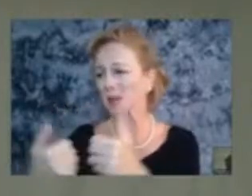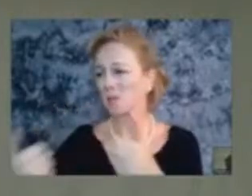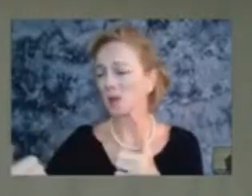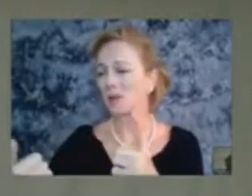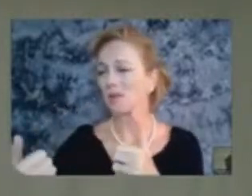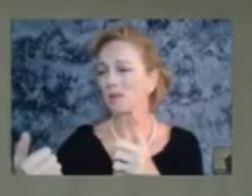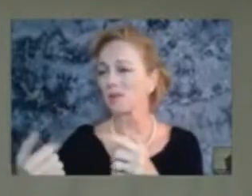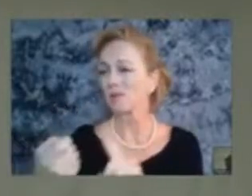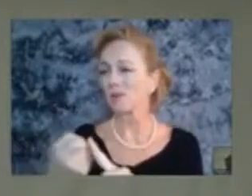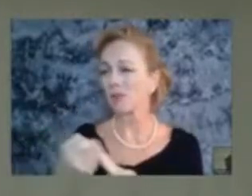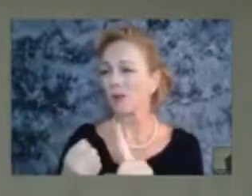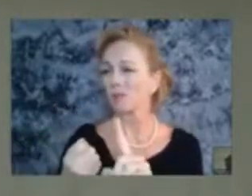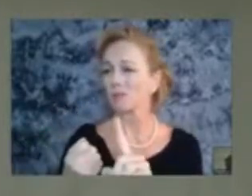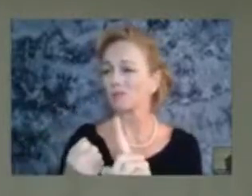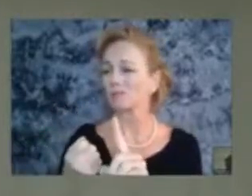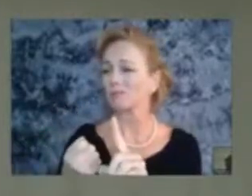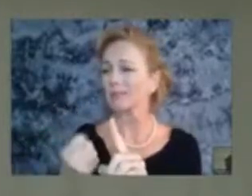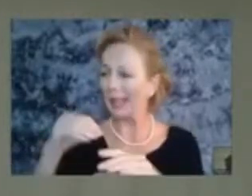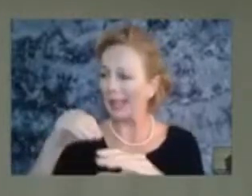unnecessarily.